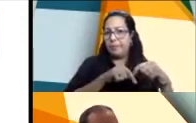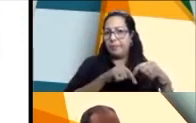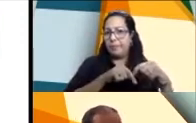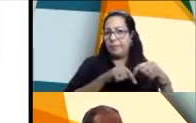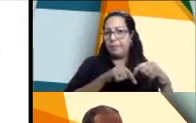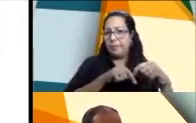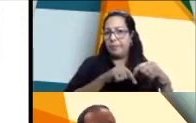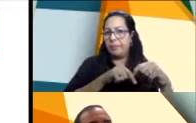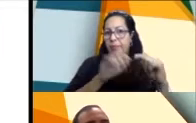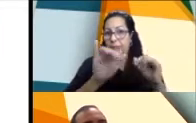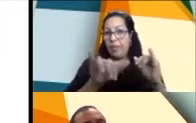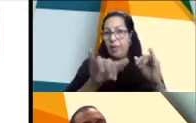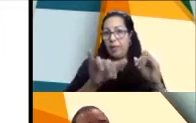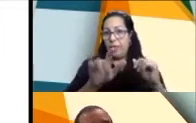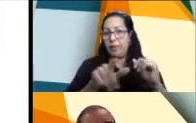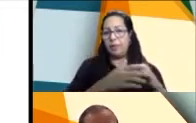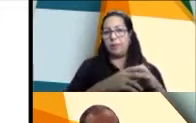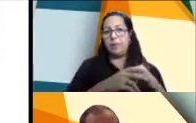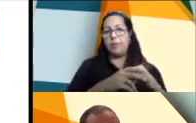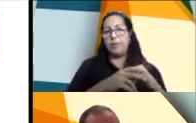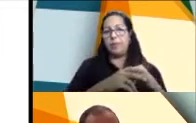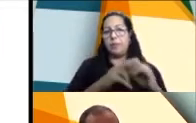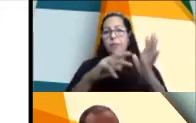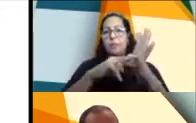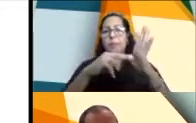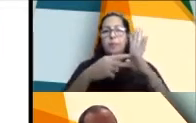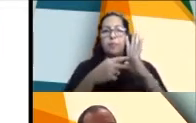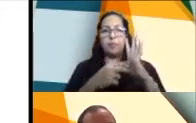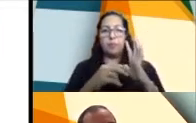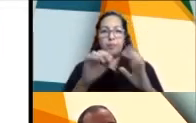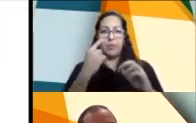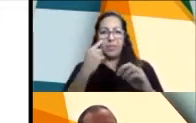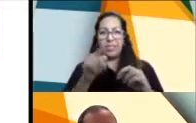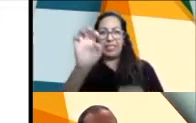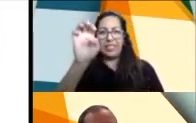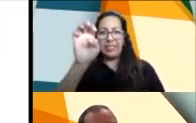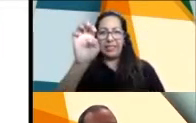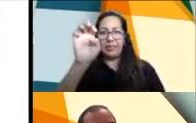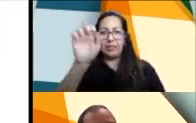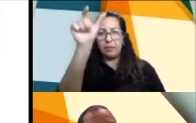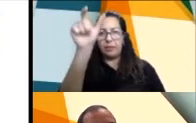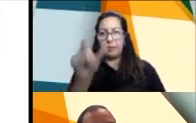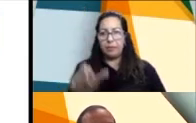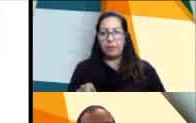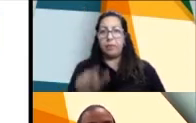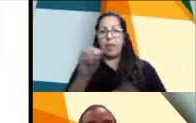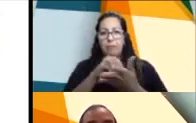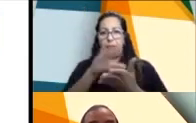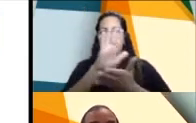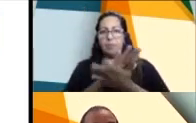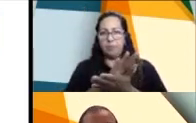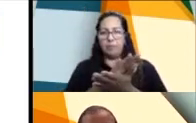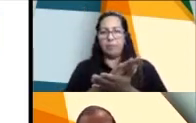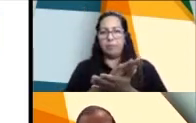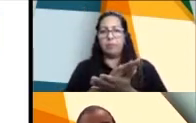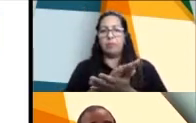column, there. So that means that the column E, you're gonna be filling it up with information that you provide